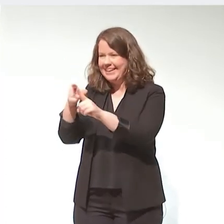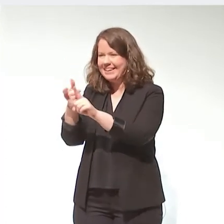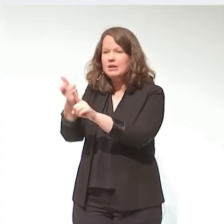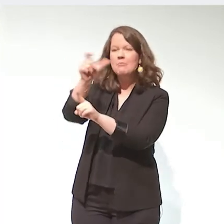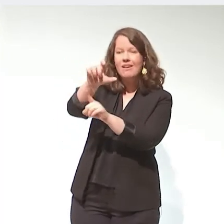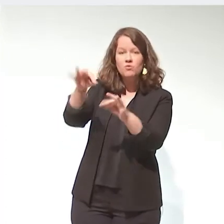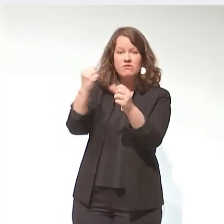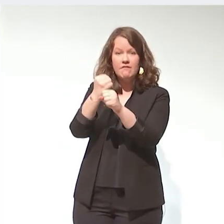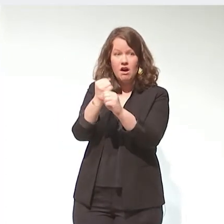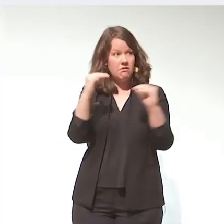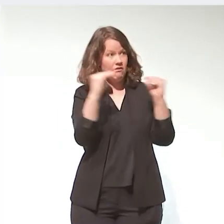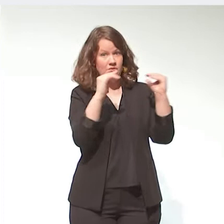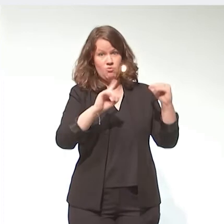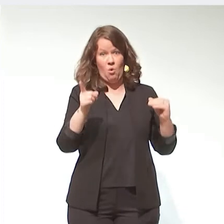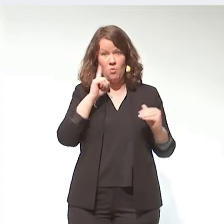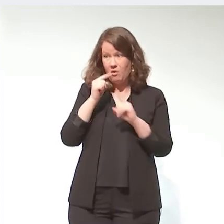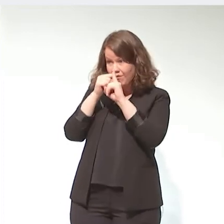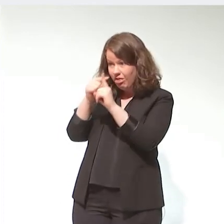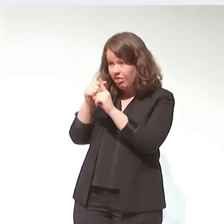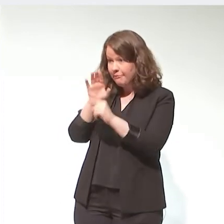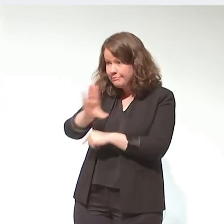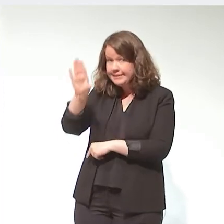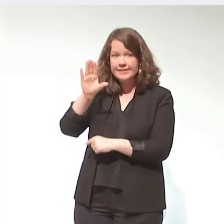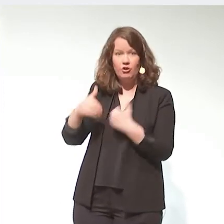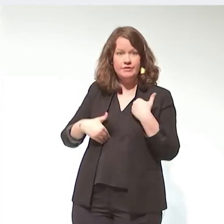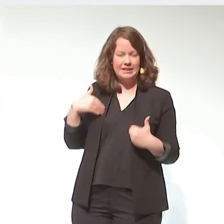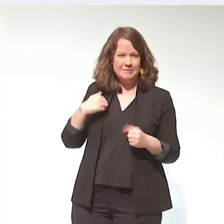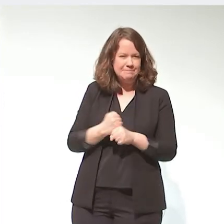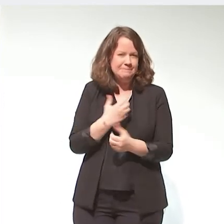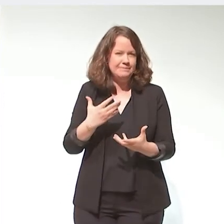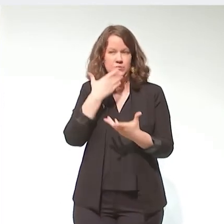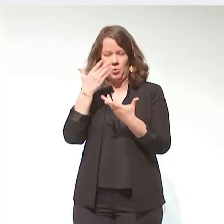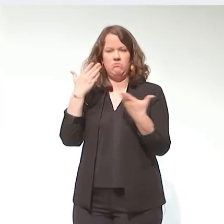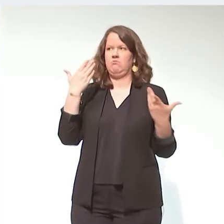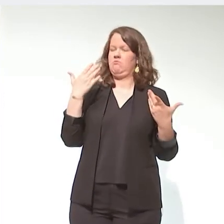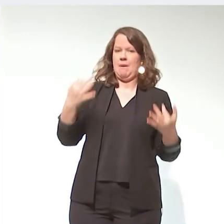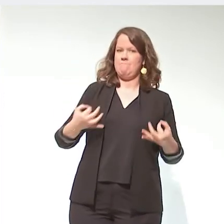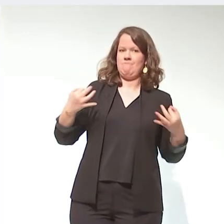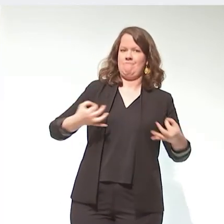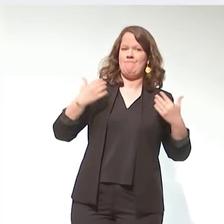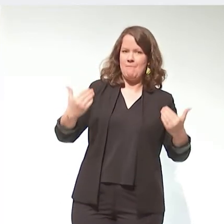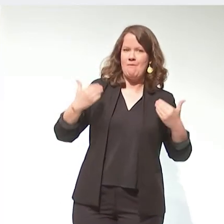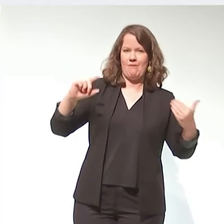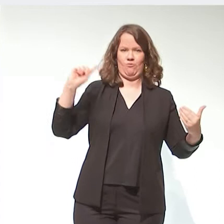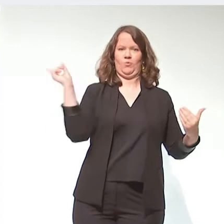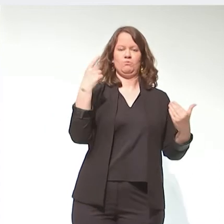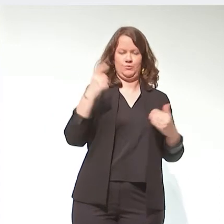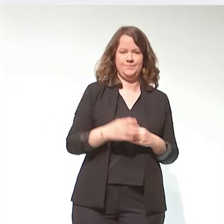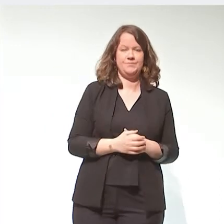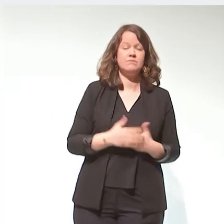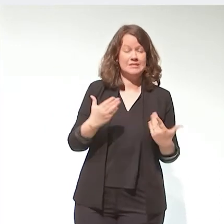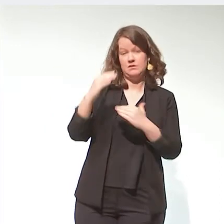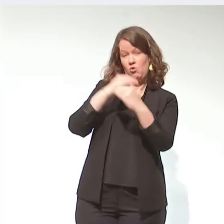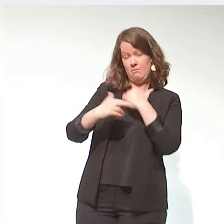High-quality transition programs provided in secondary school may increase the likelihood of people with disabilities being employed.